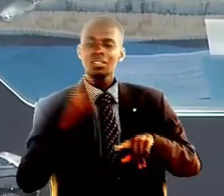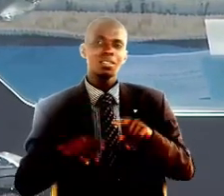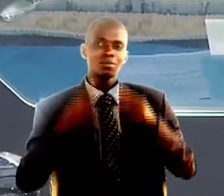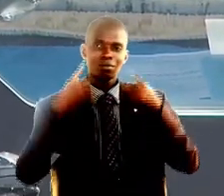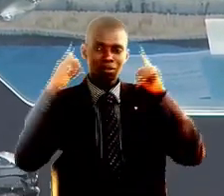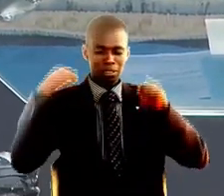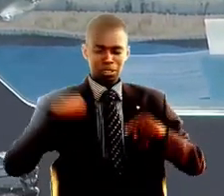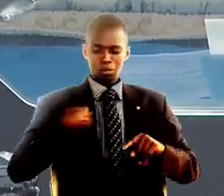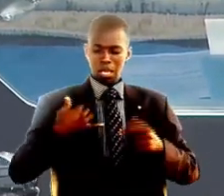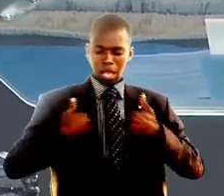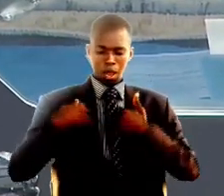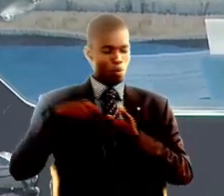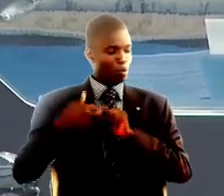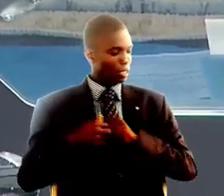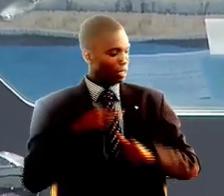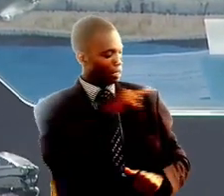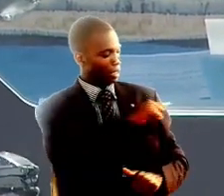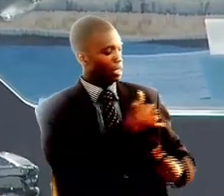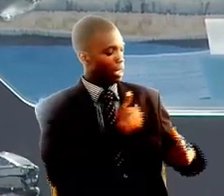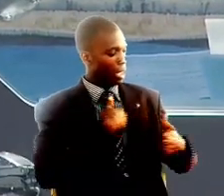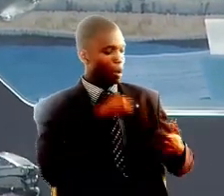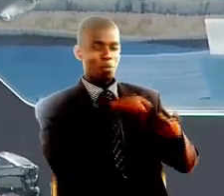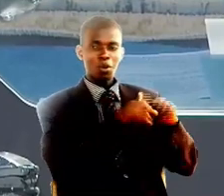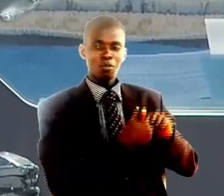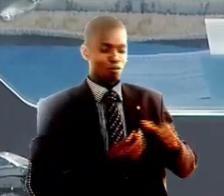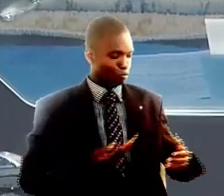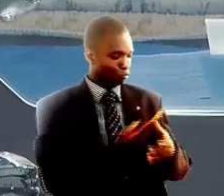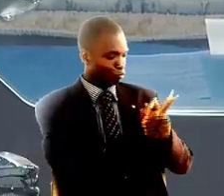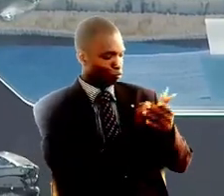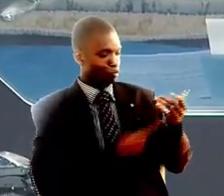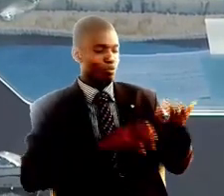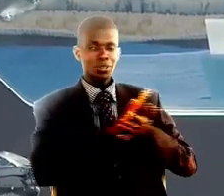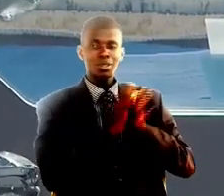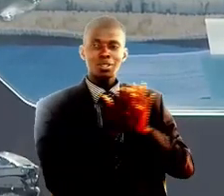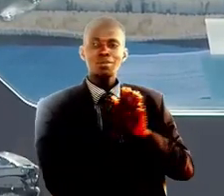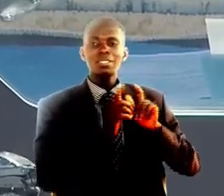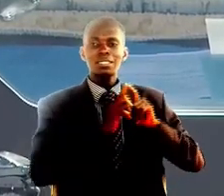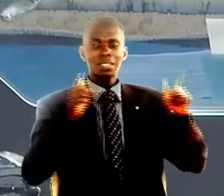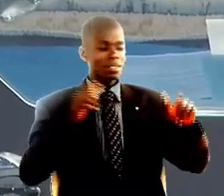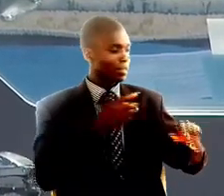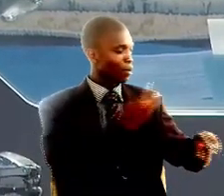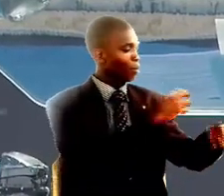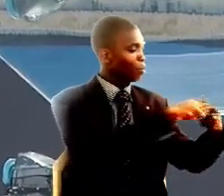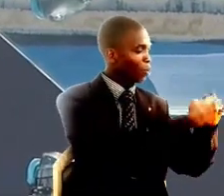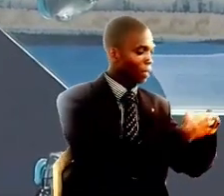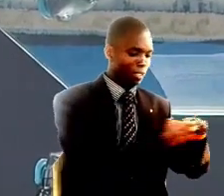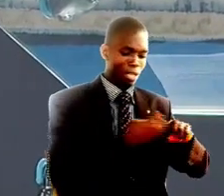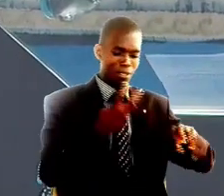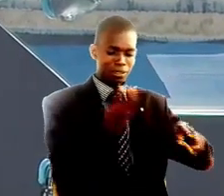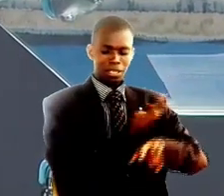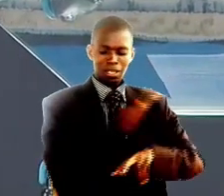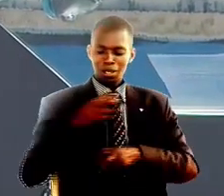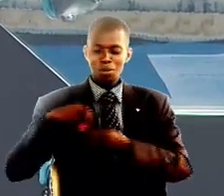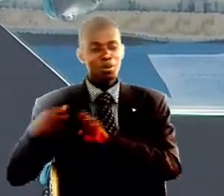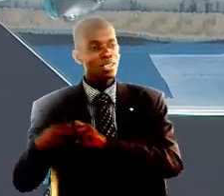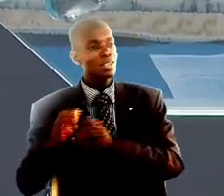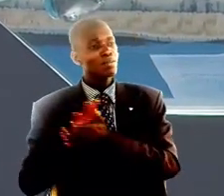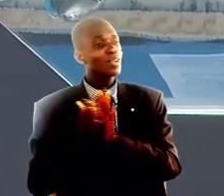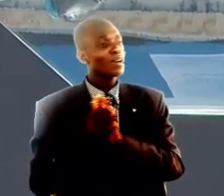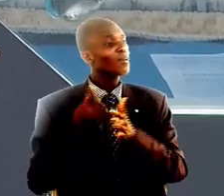has a problem, and a greater problem. And problem times problem comes to problem squared.